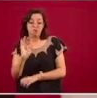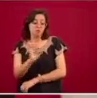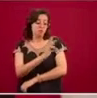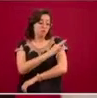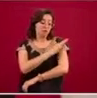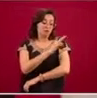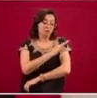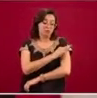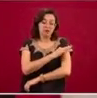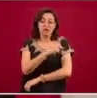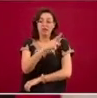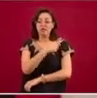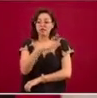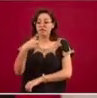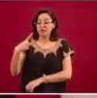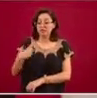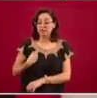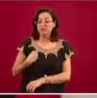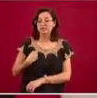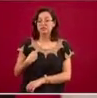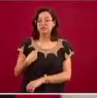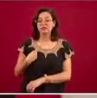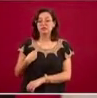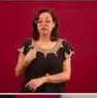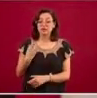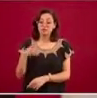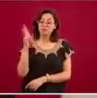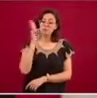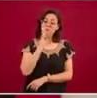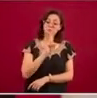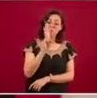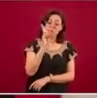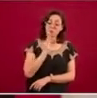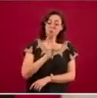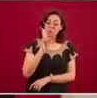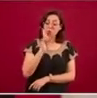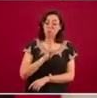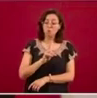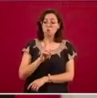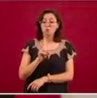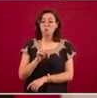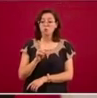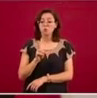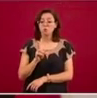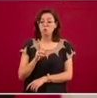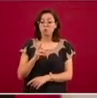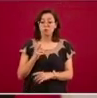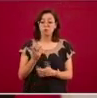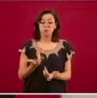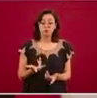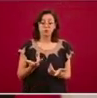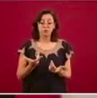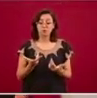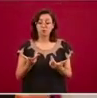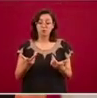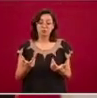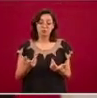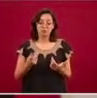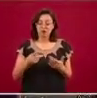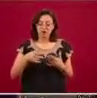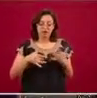new drug or a new vaccine have to be tested first in experimental conditions, literally with